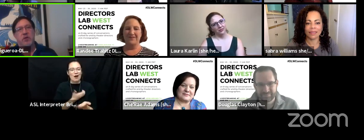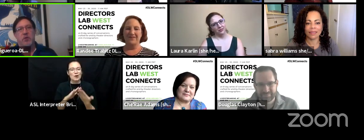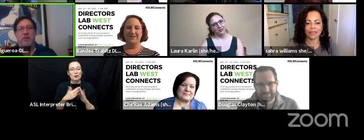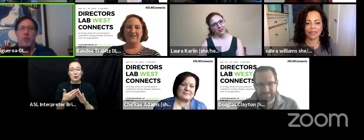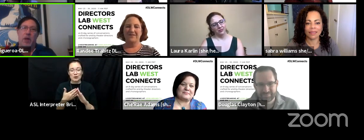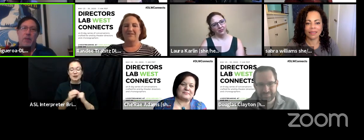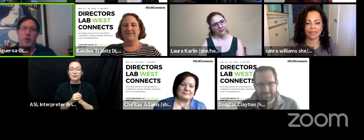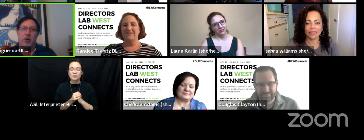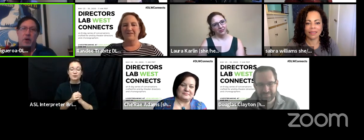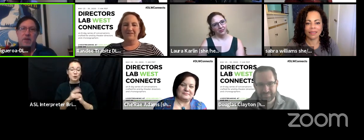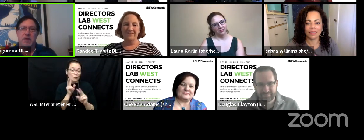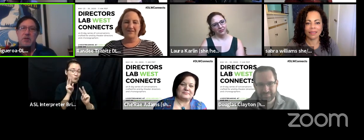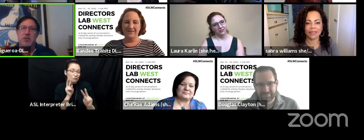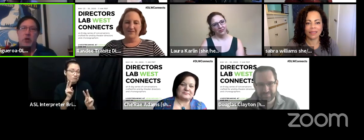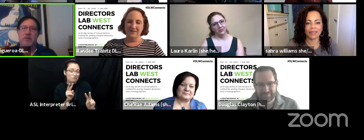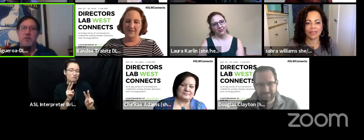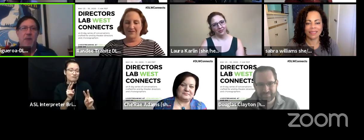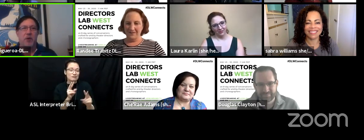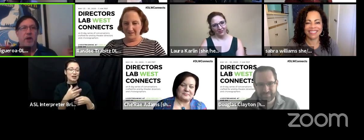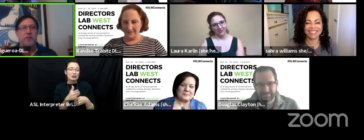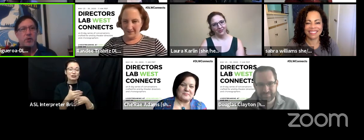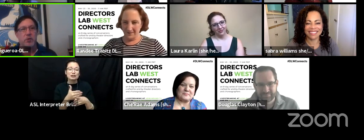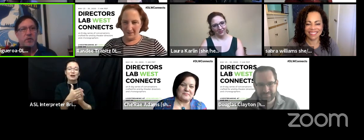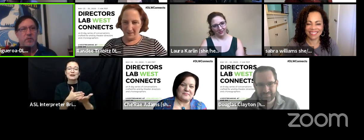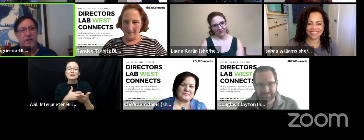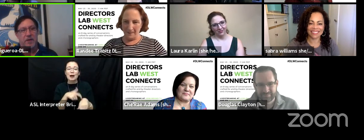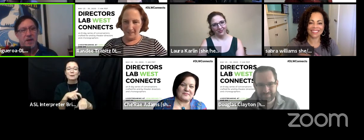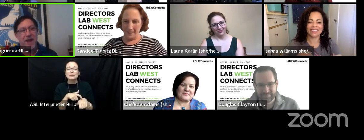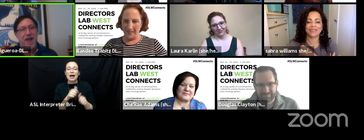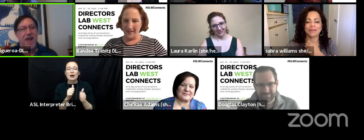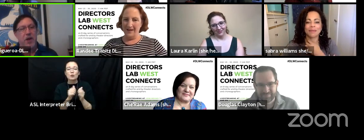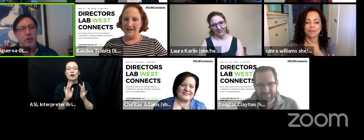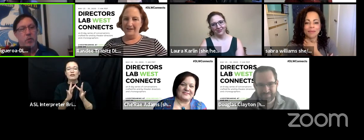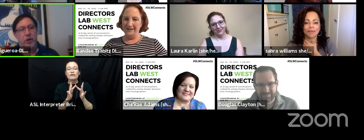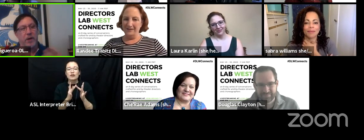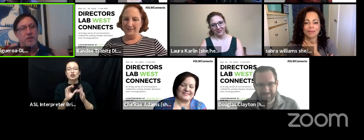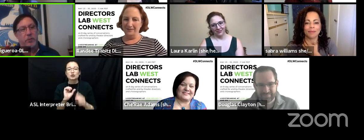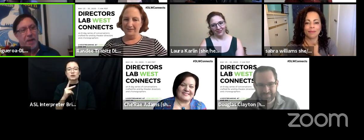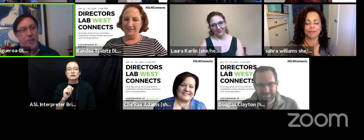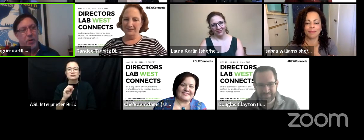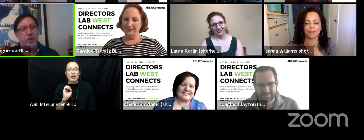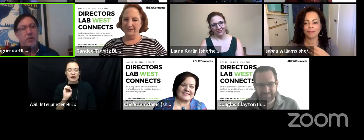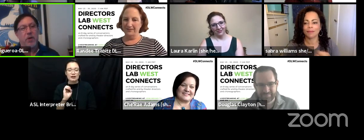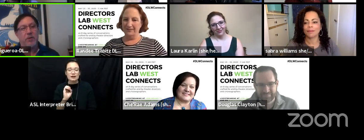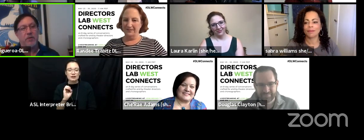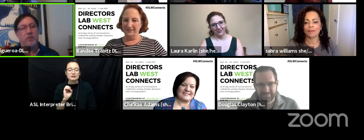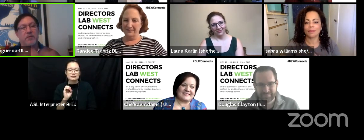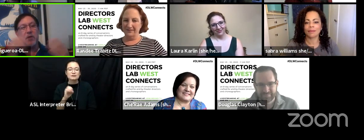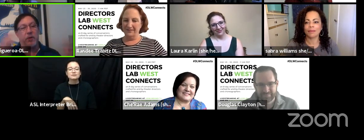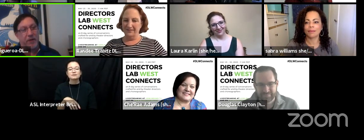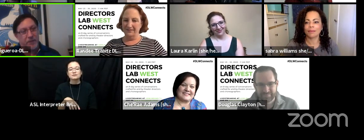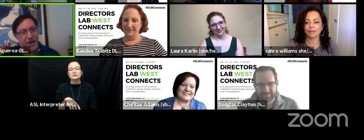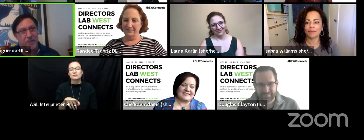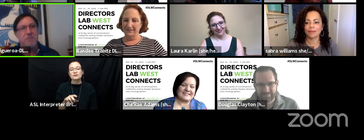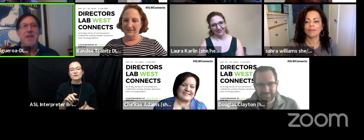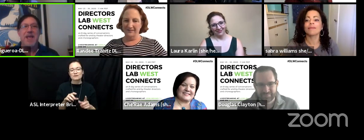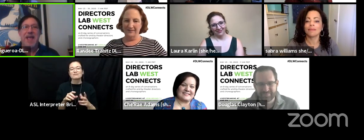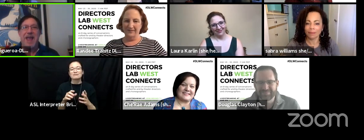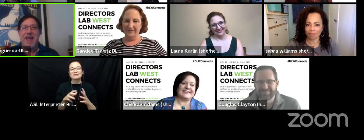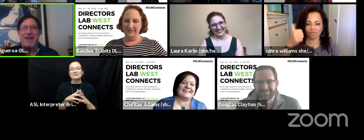to, as Anne Bogart said, sharing some time across virtual space again. Another quote I want to do with Anne Bogart, also slow the F